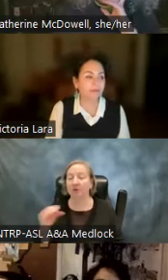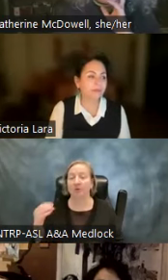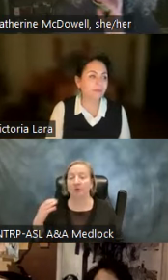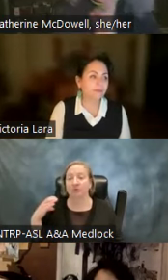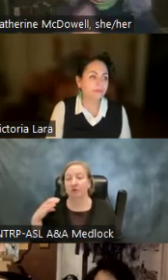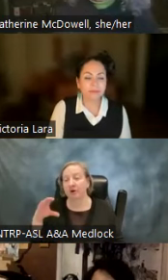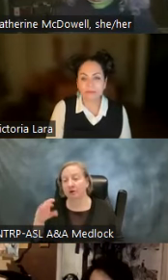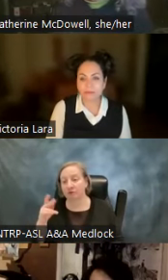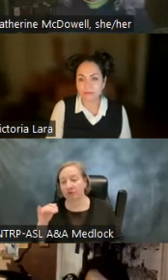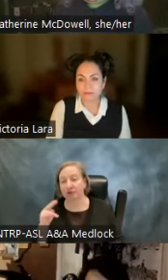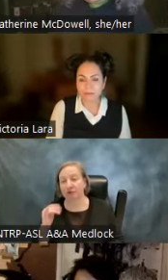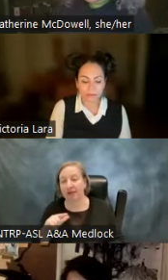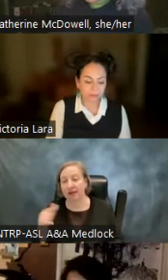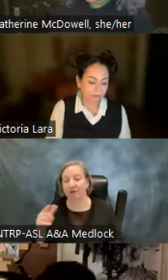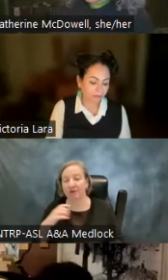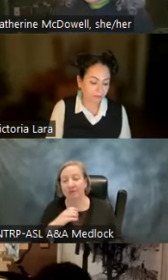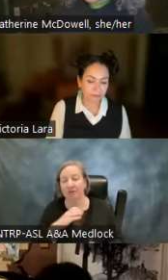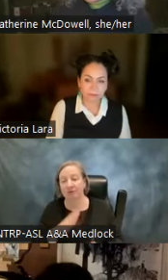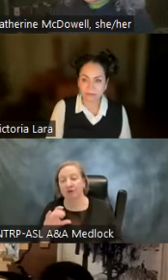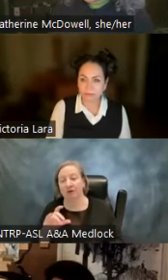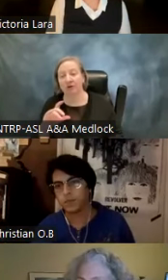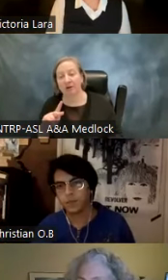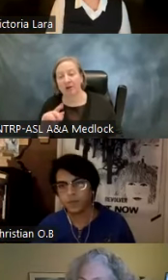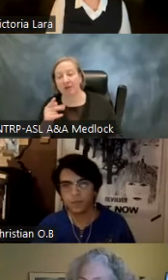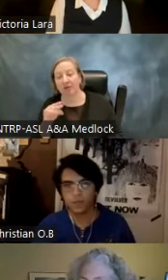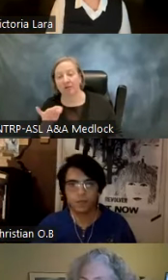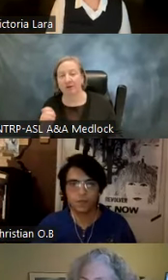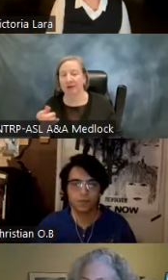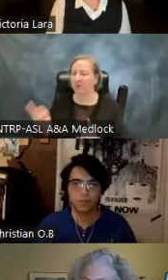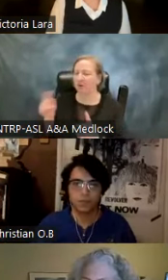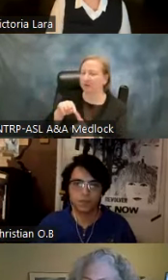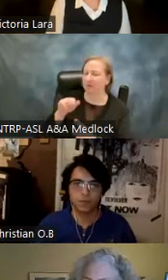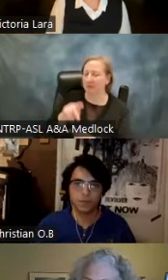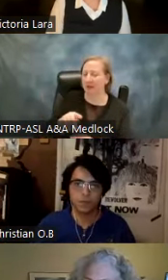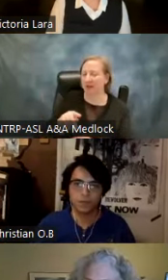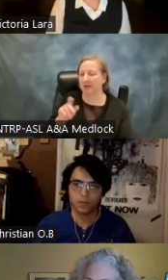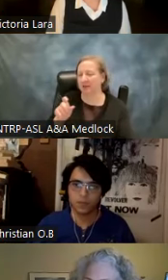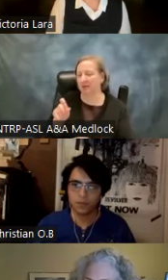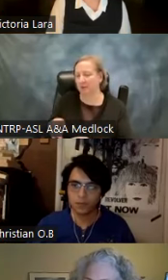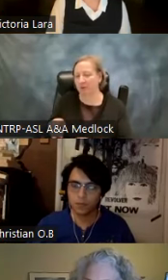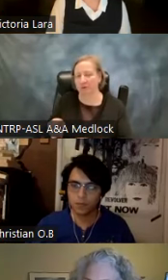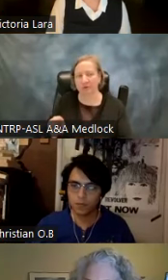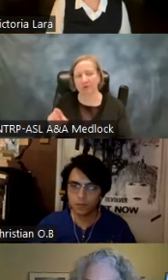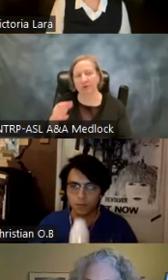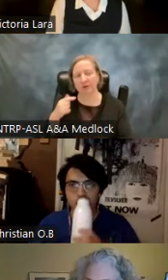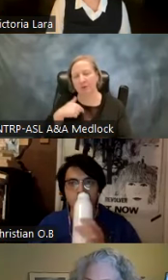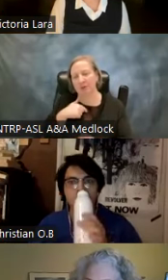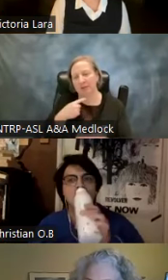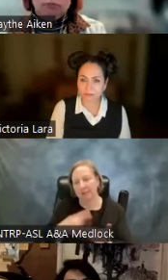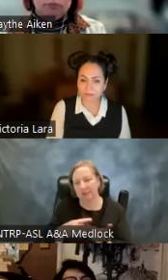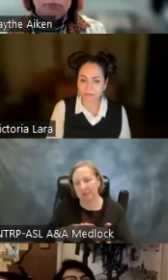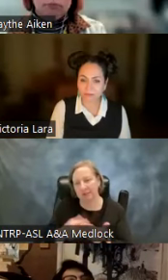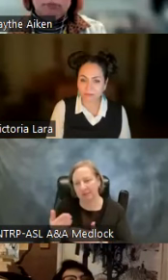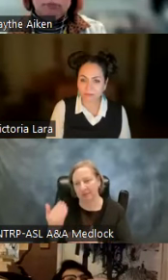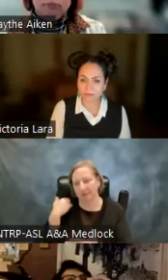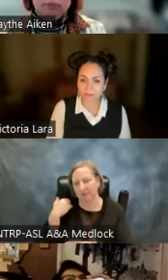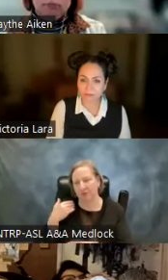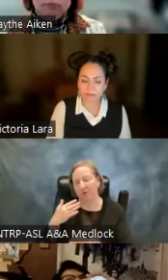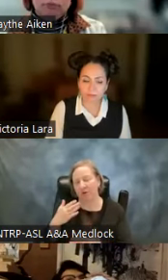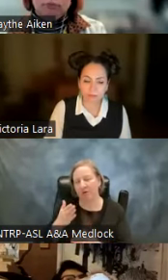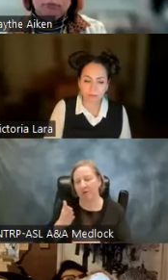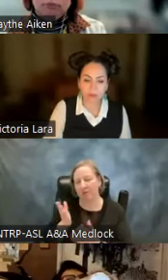Catherine. Thank you. I just wanted to loop back to the question that we discussed before the last break,